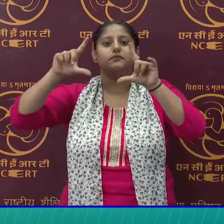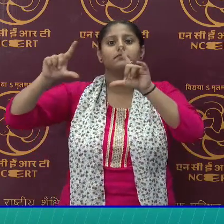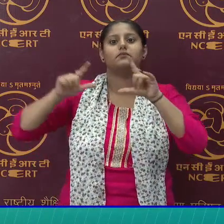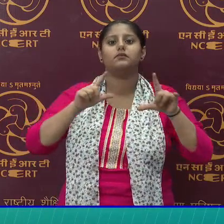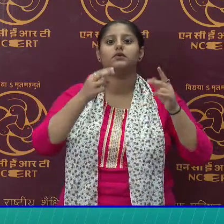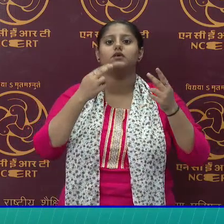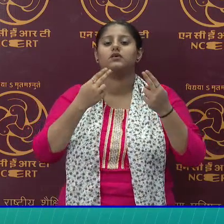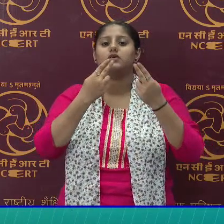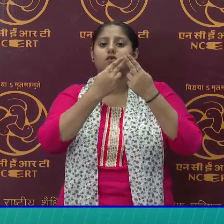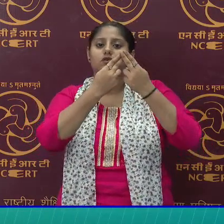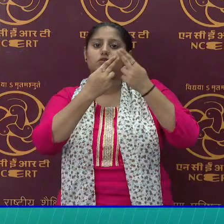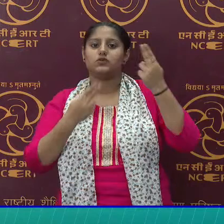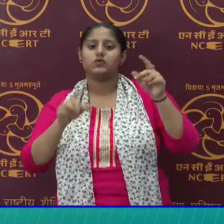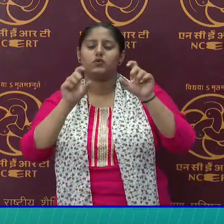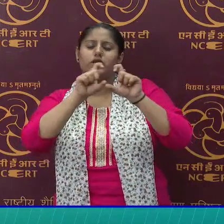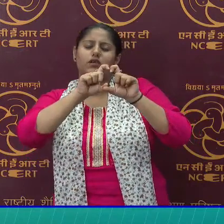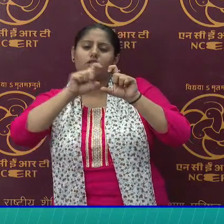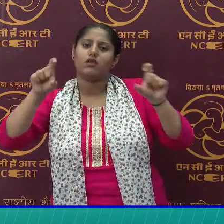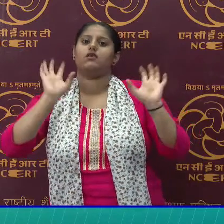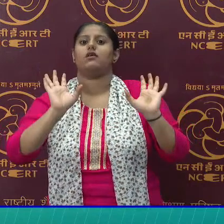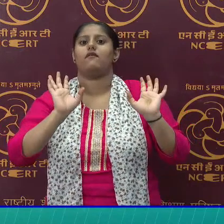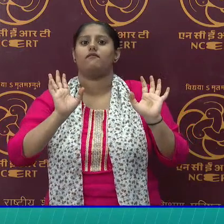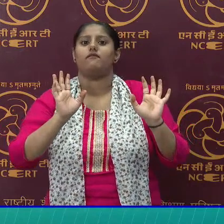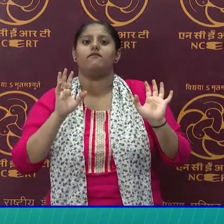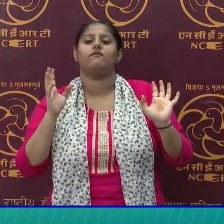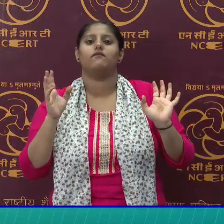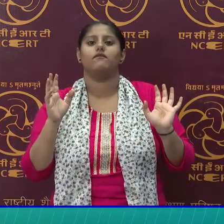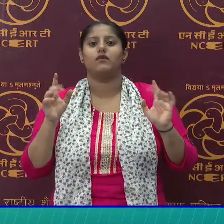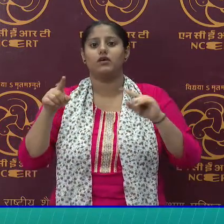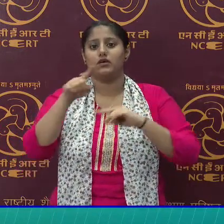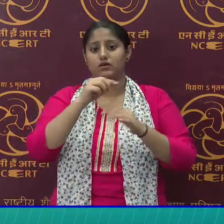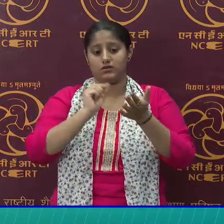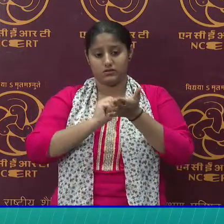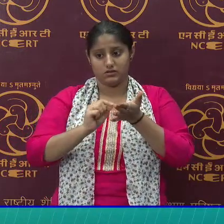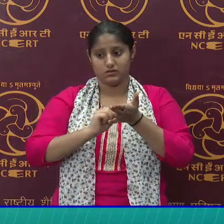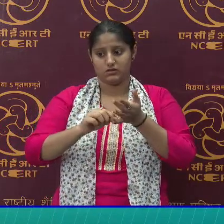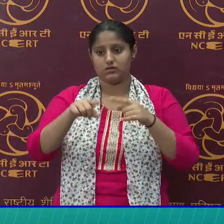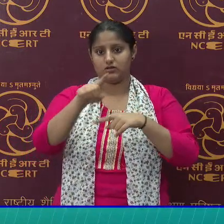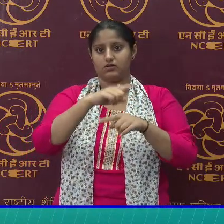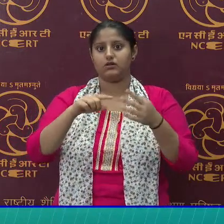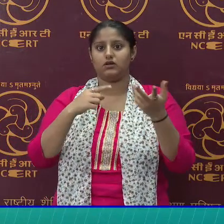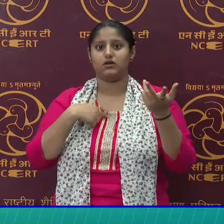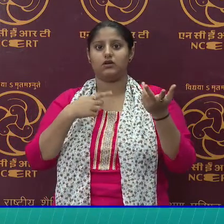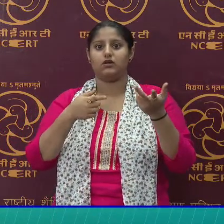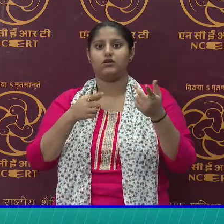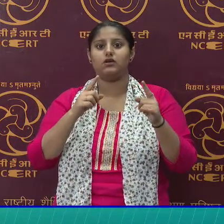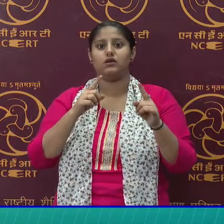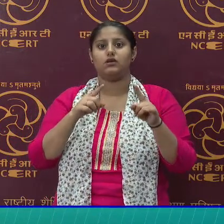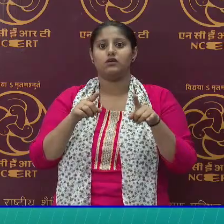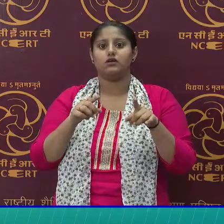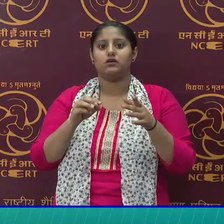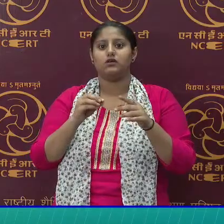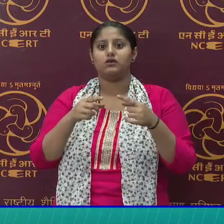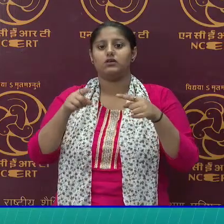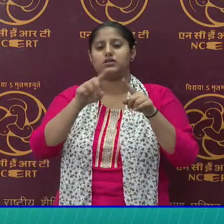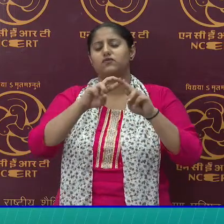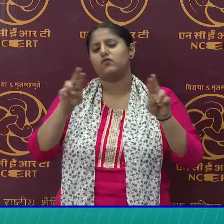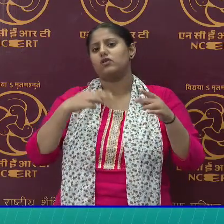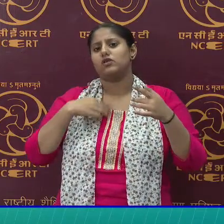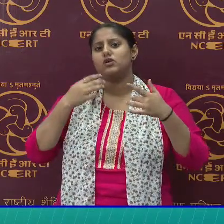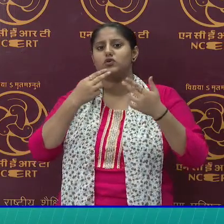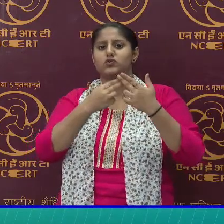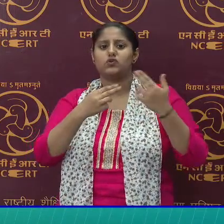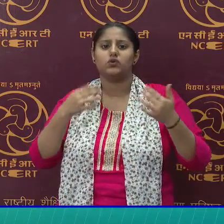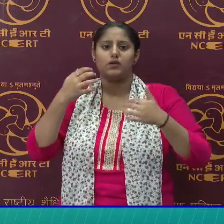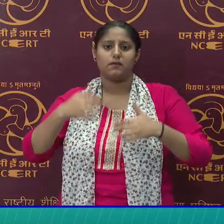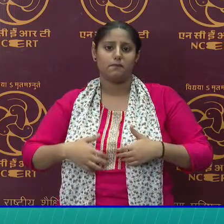will be clear to them, and then they have to write about it. In short, it's all about the monkeys who